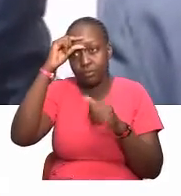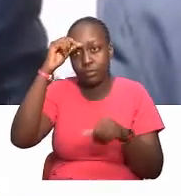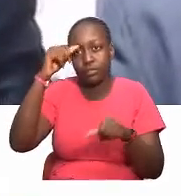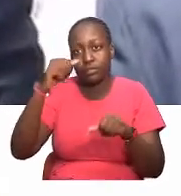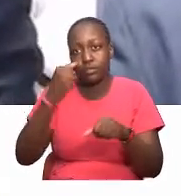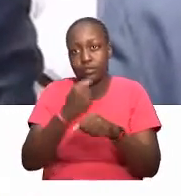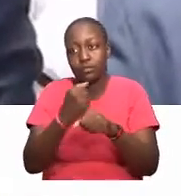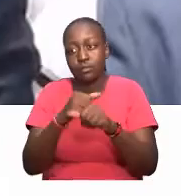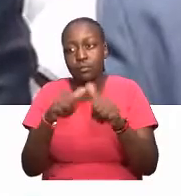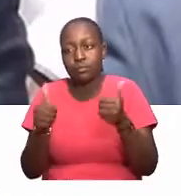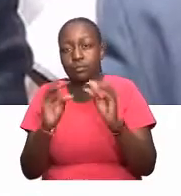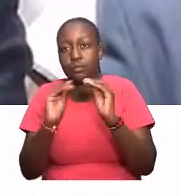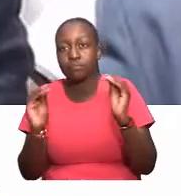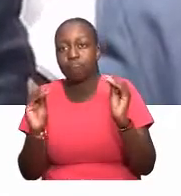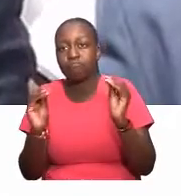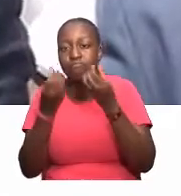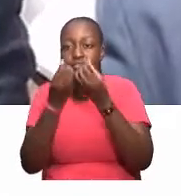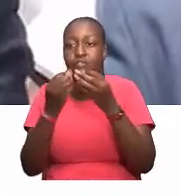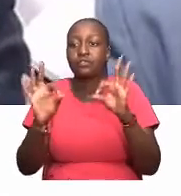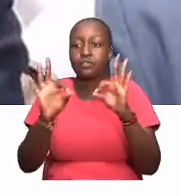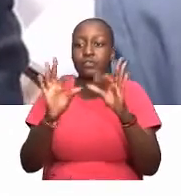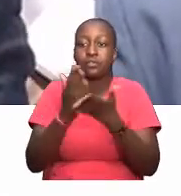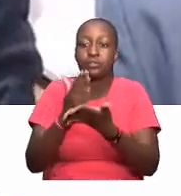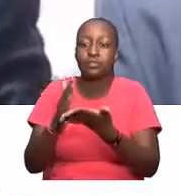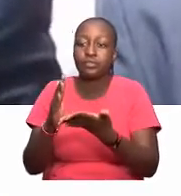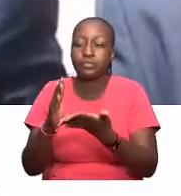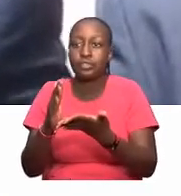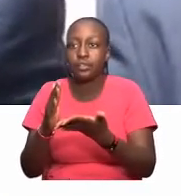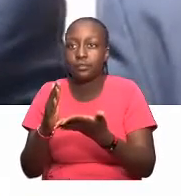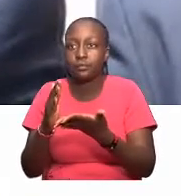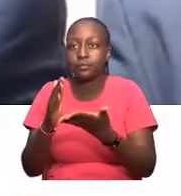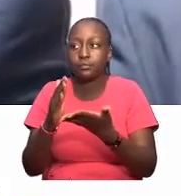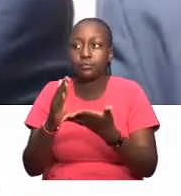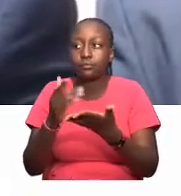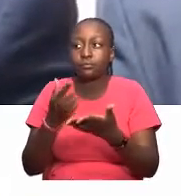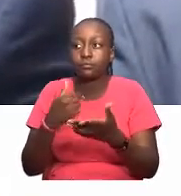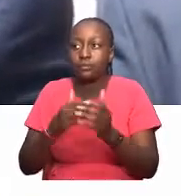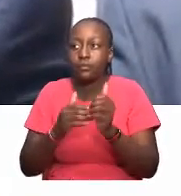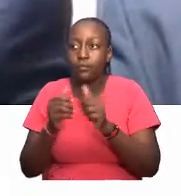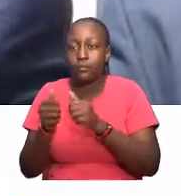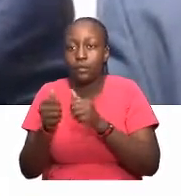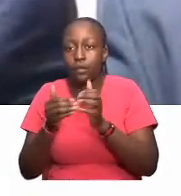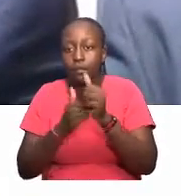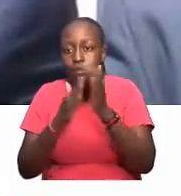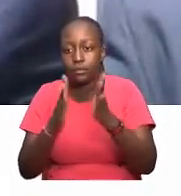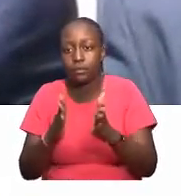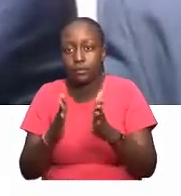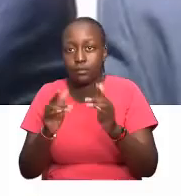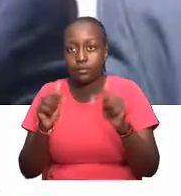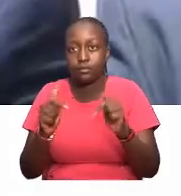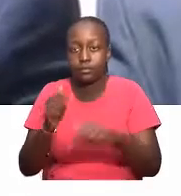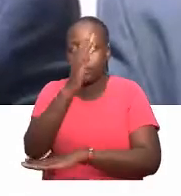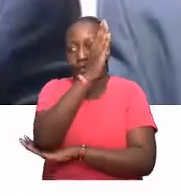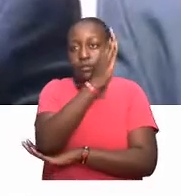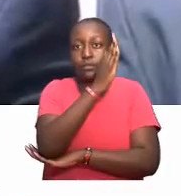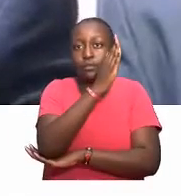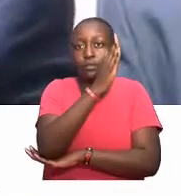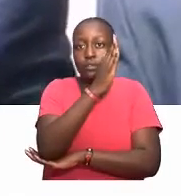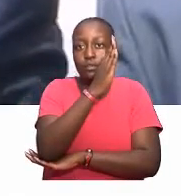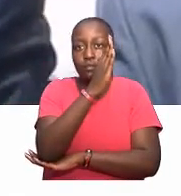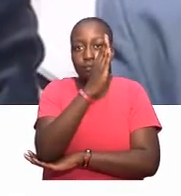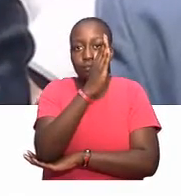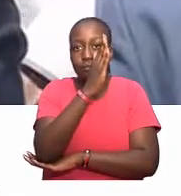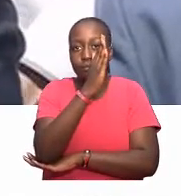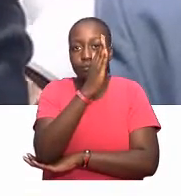you are free to share it with us. I am the majority leader. We are in control. In fact, today in the evening, I'm going to have a meeting with the